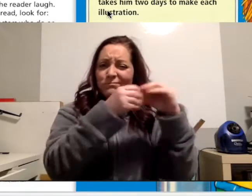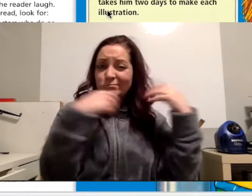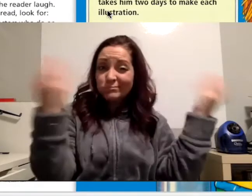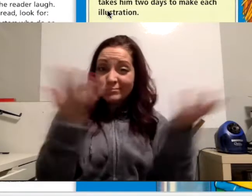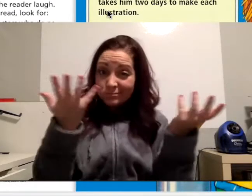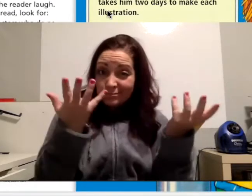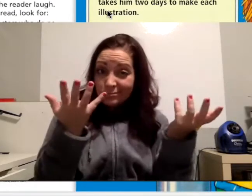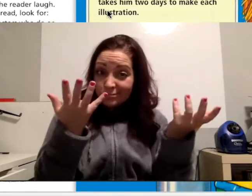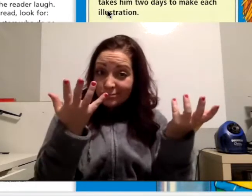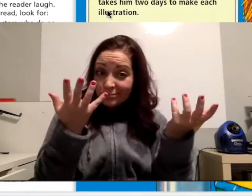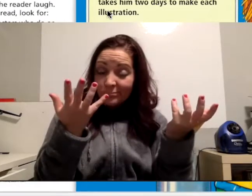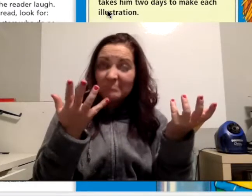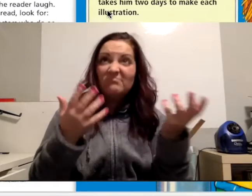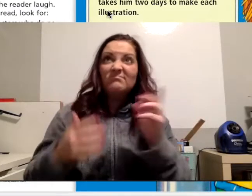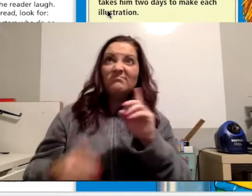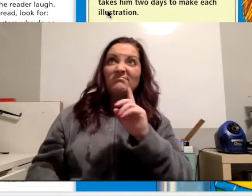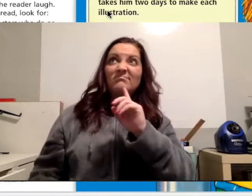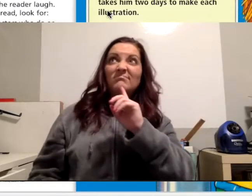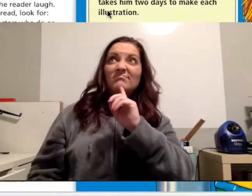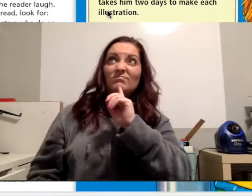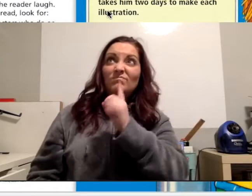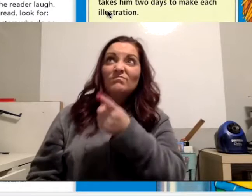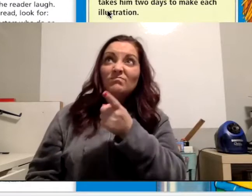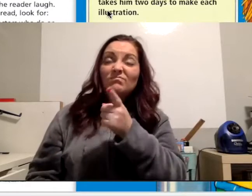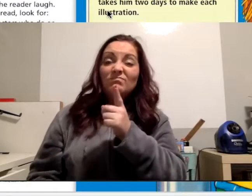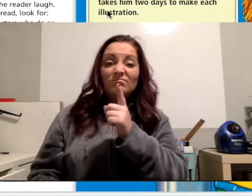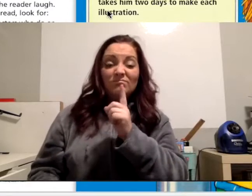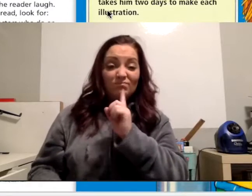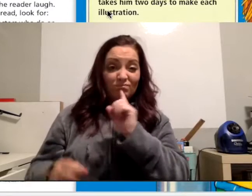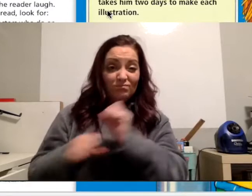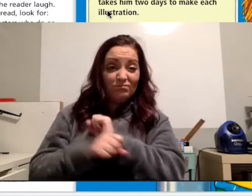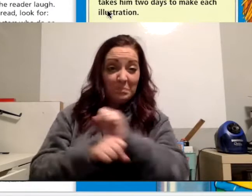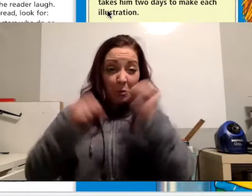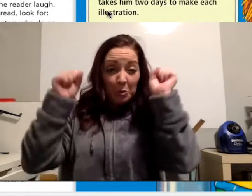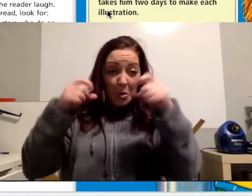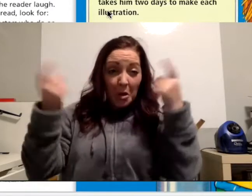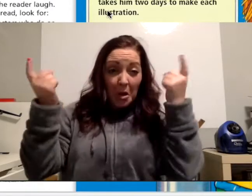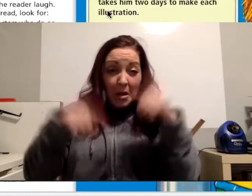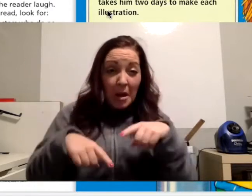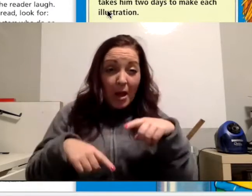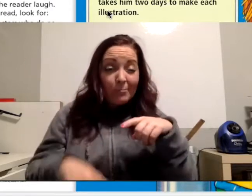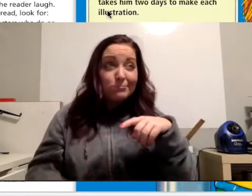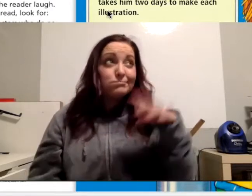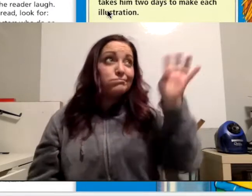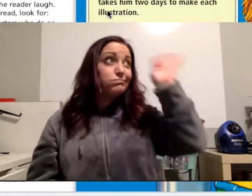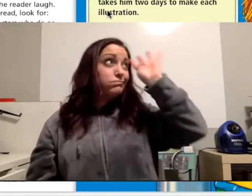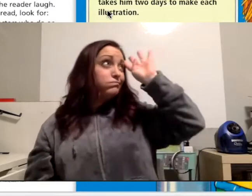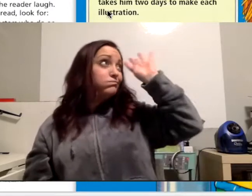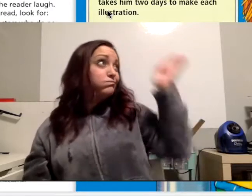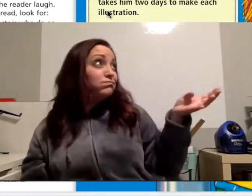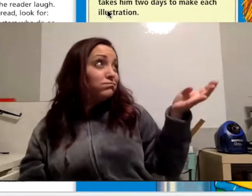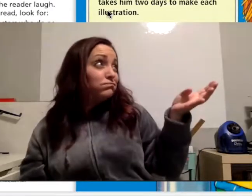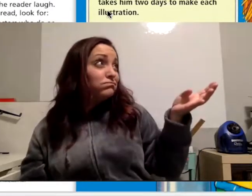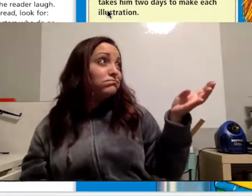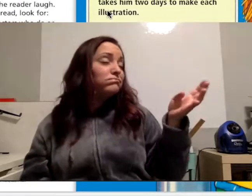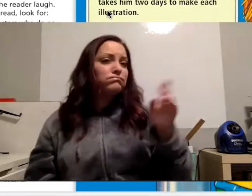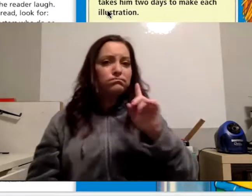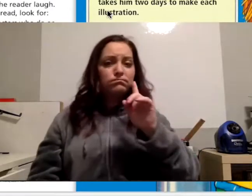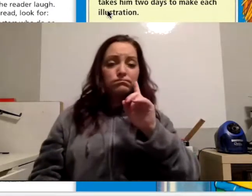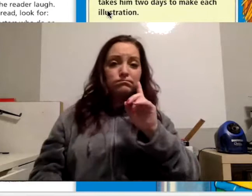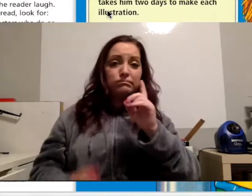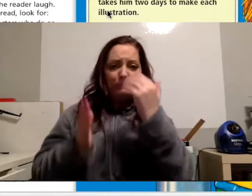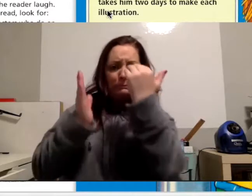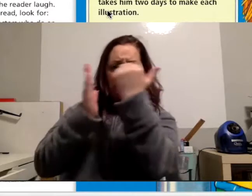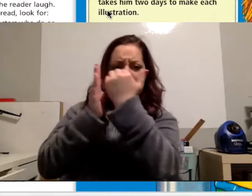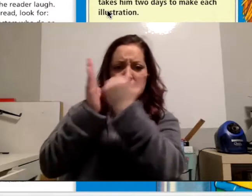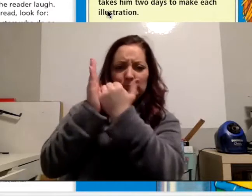What genre is this story? Is it realistic fiction? Could it happen in real life? Is it fully